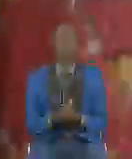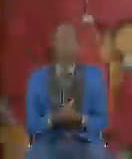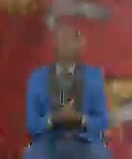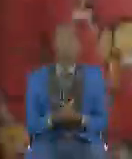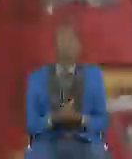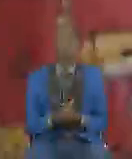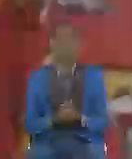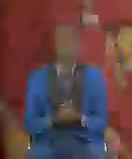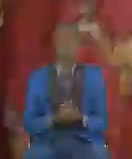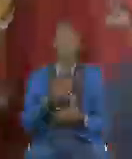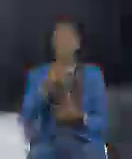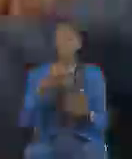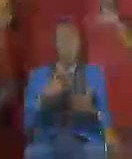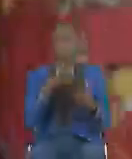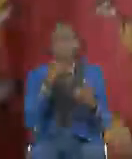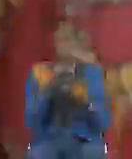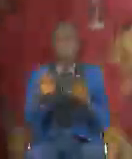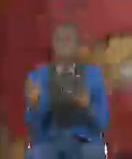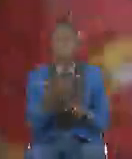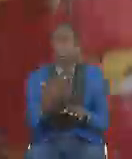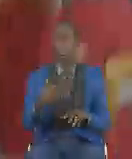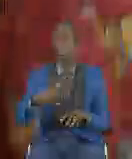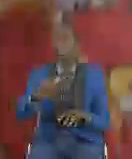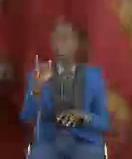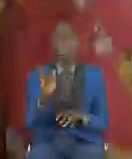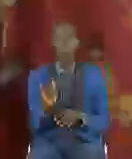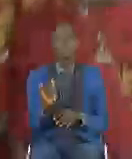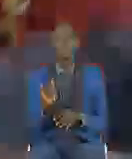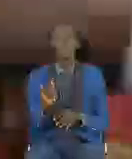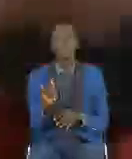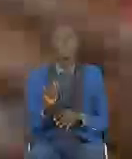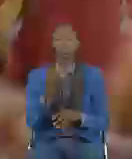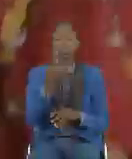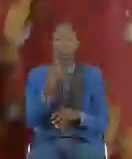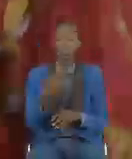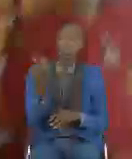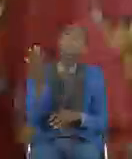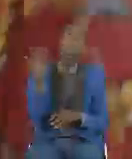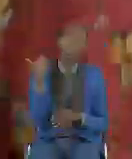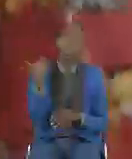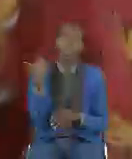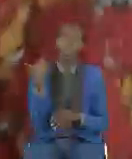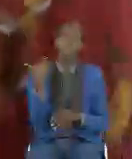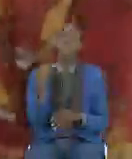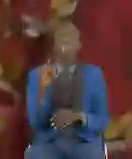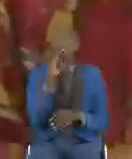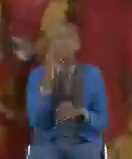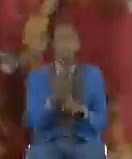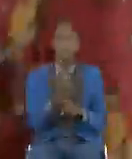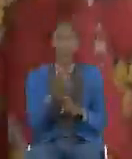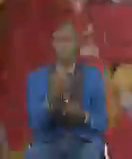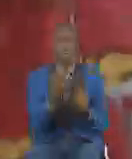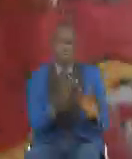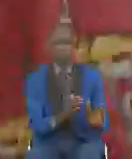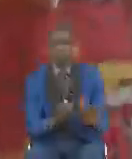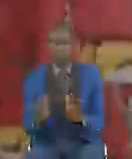You've not done anything yet. The past is just a preparation ground.